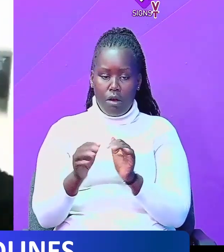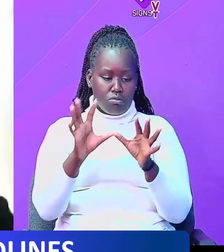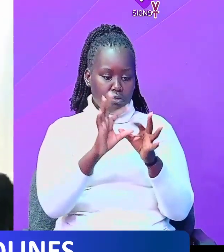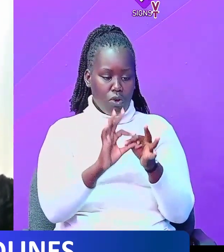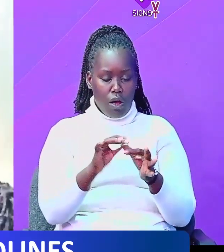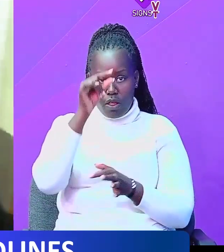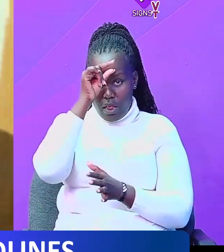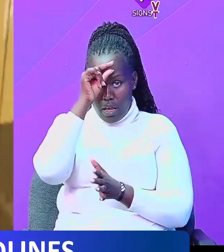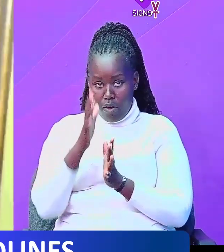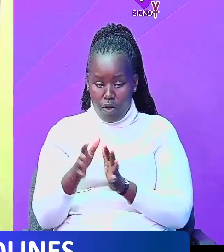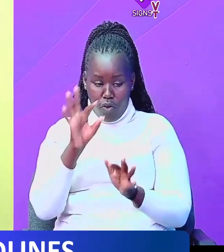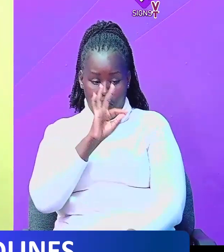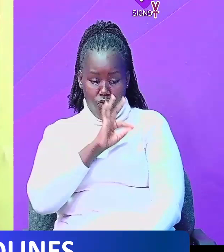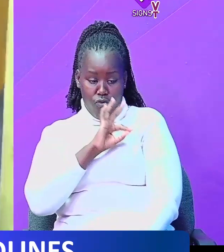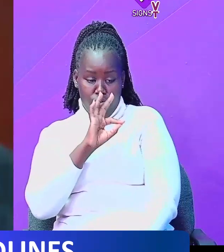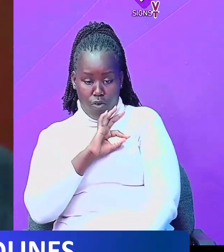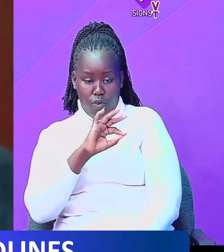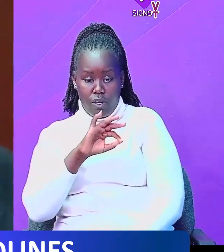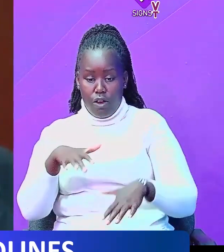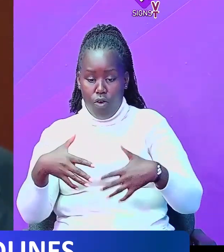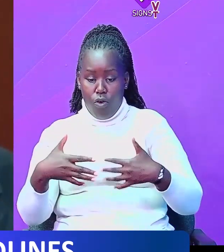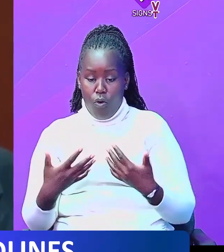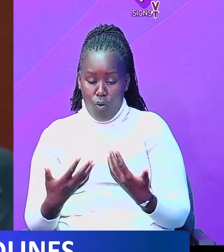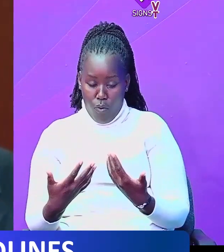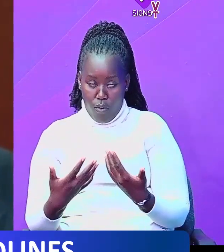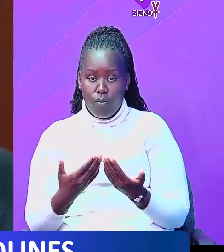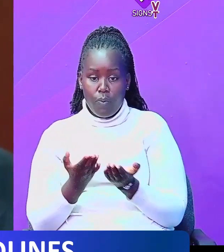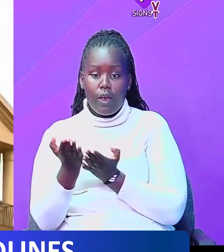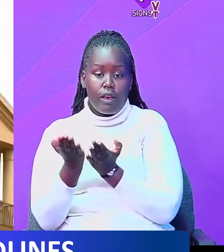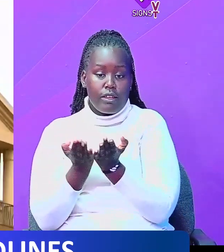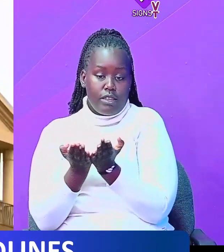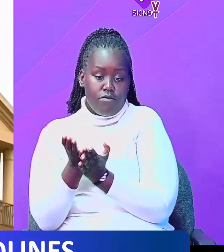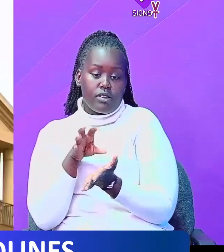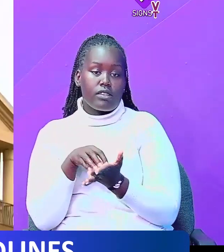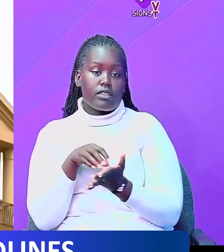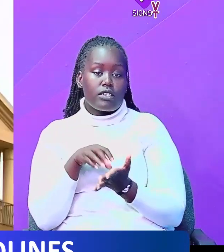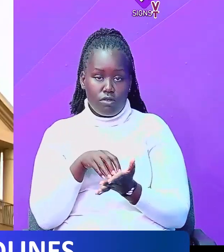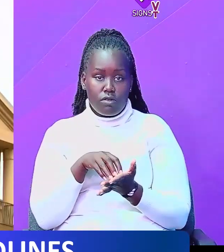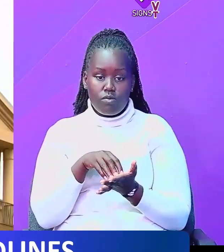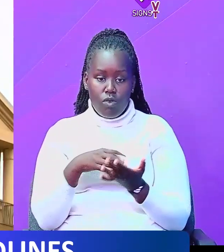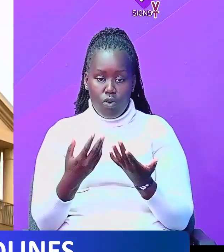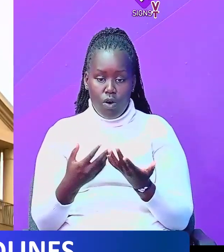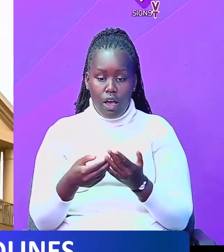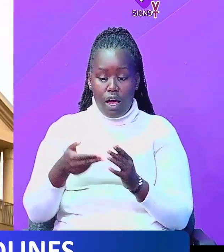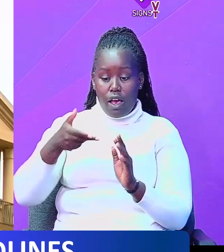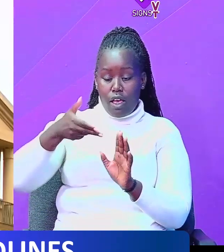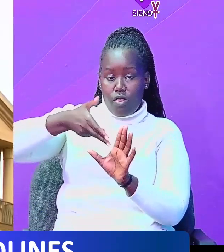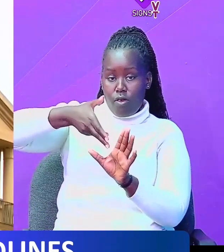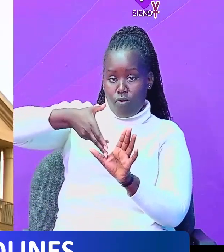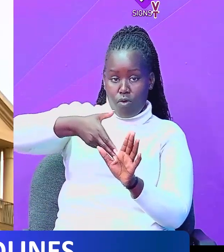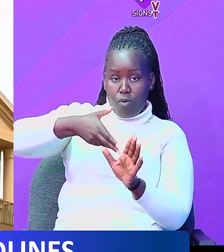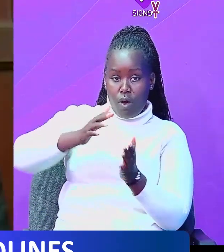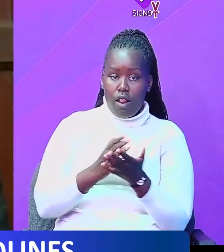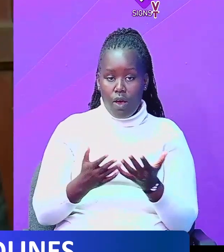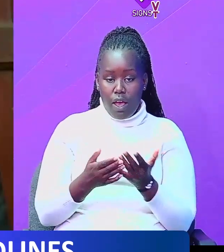or profits of Oryx Service Station, the fuel supplier at the center of